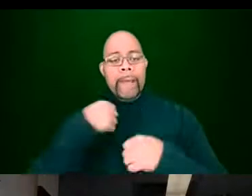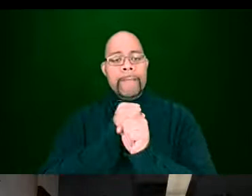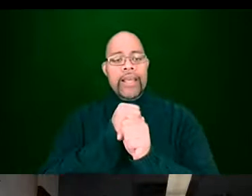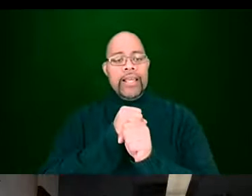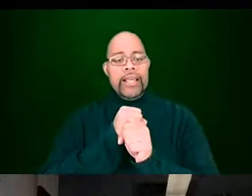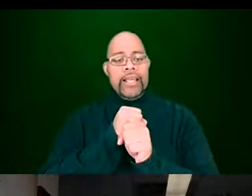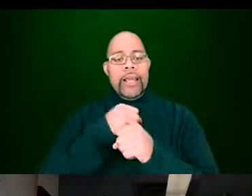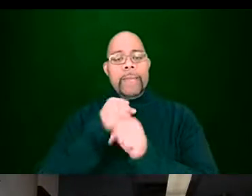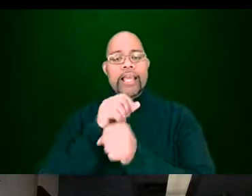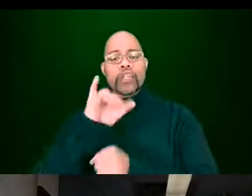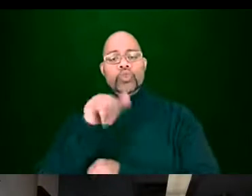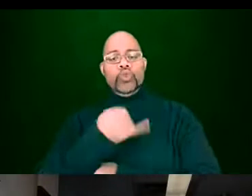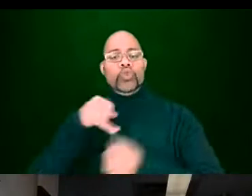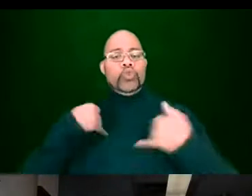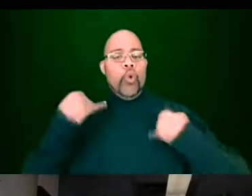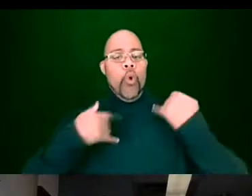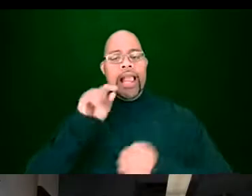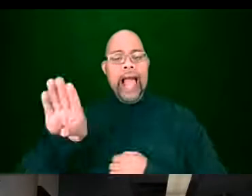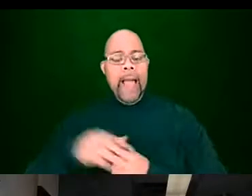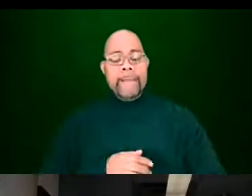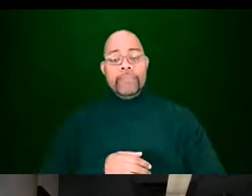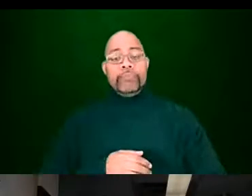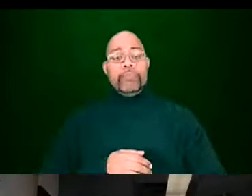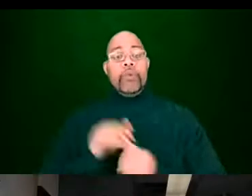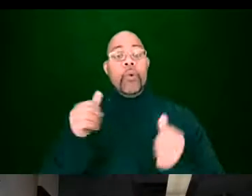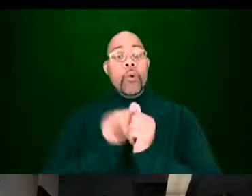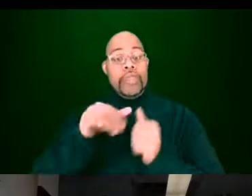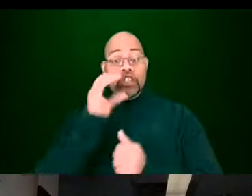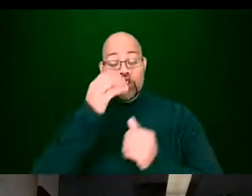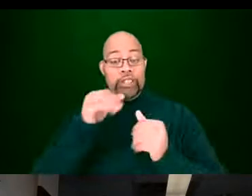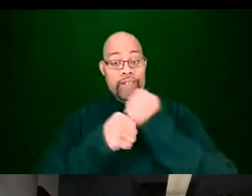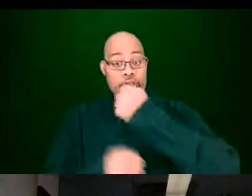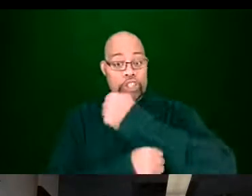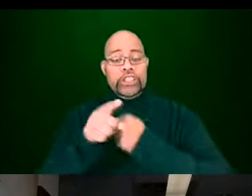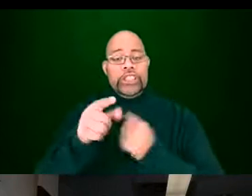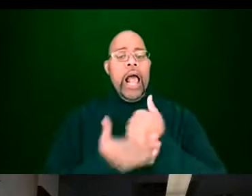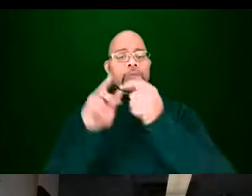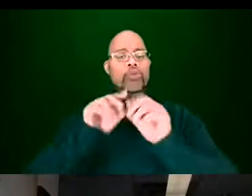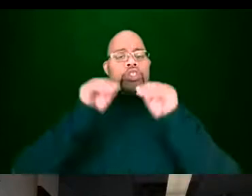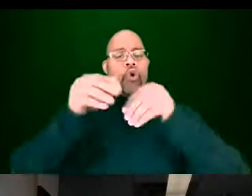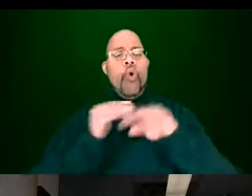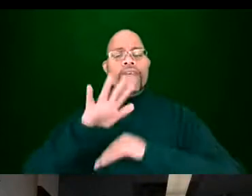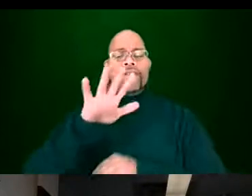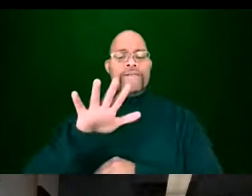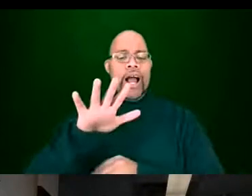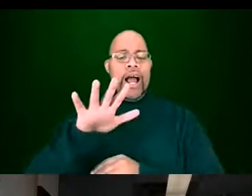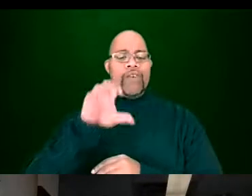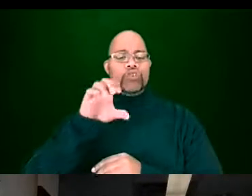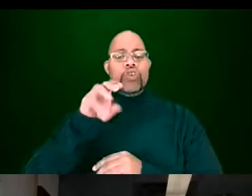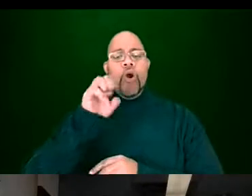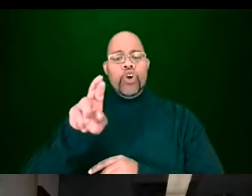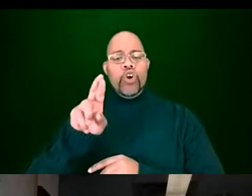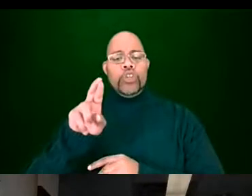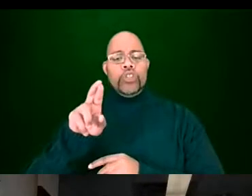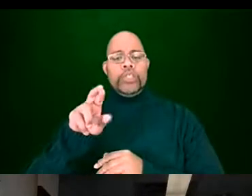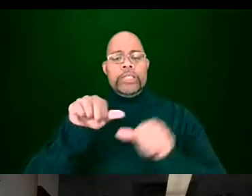Joy Labs. In collaboration with the 2-Bit Circus Foundation, she helped to install over 500 marker space innovation